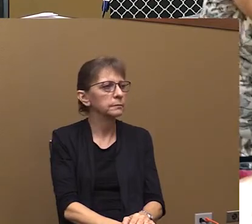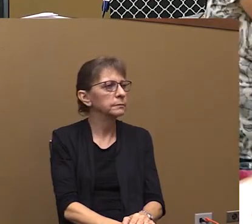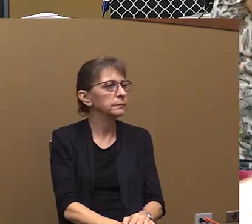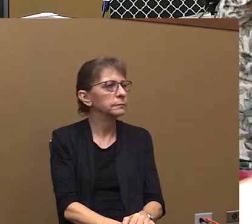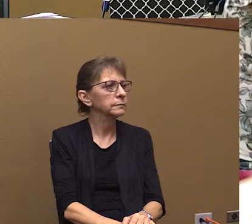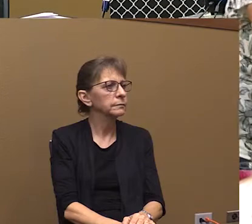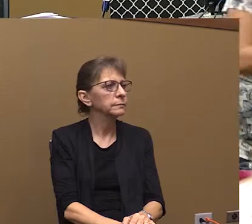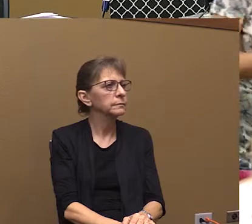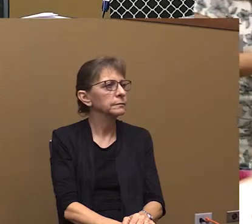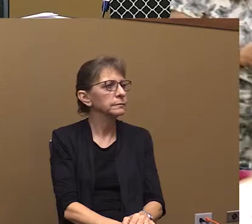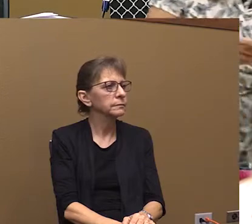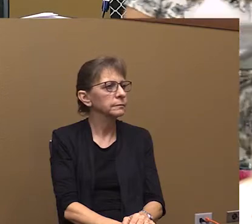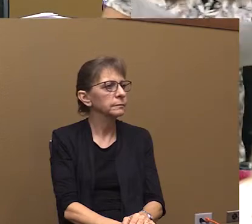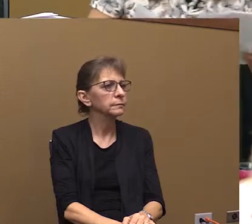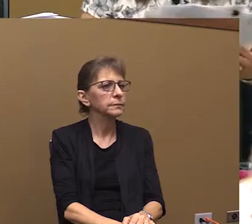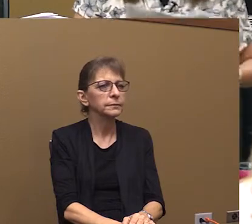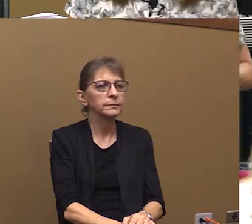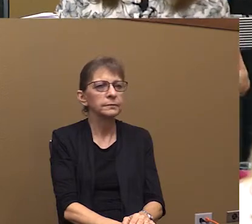Okay.